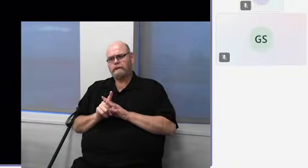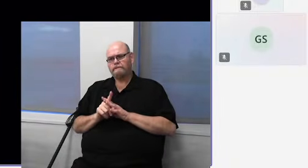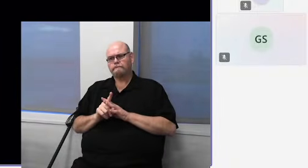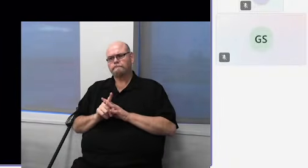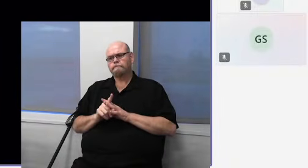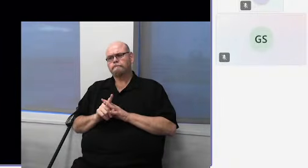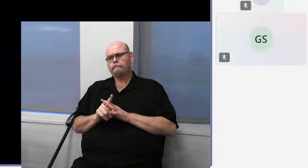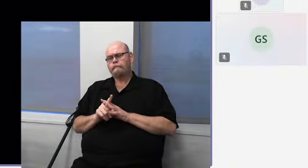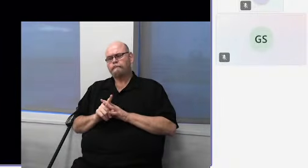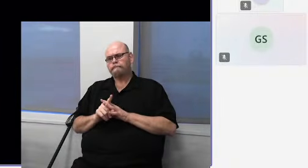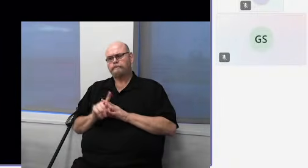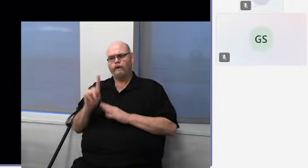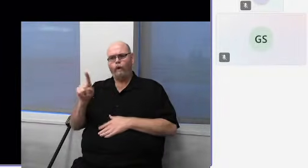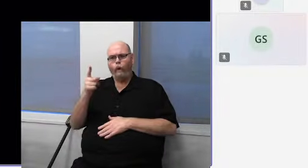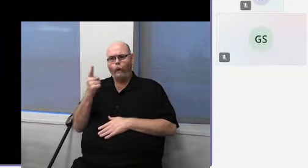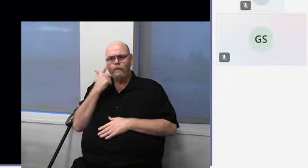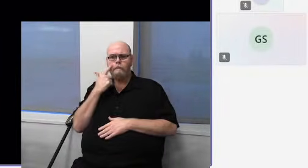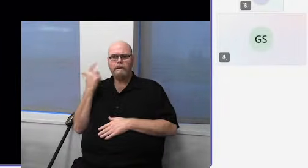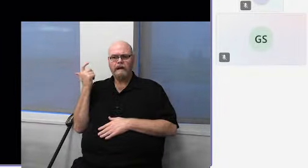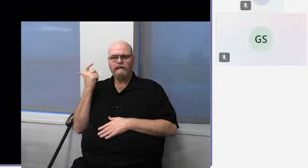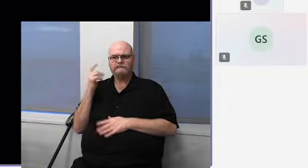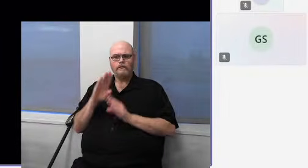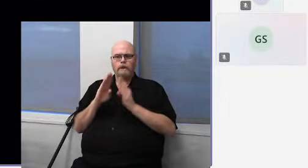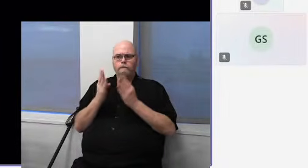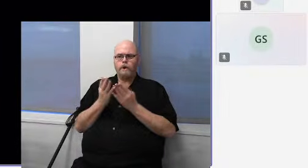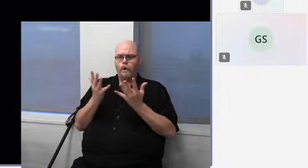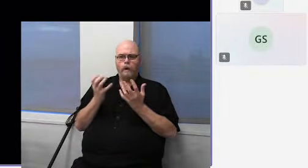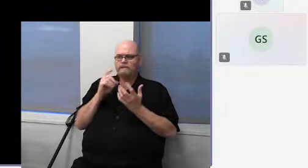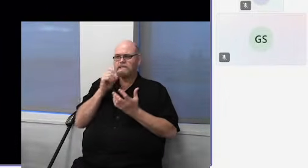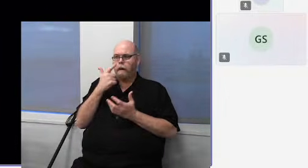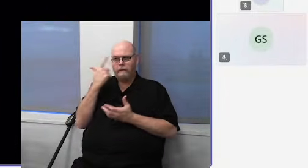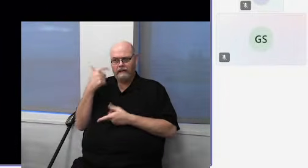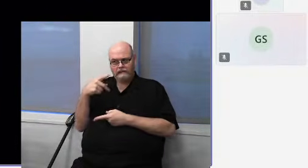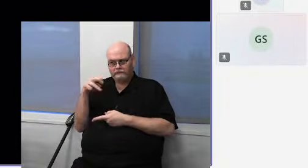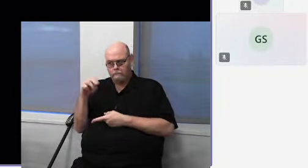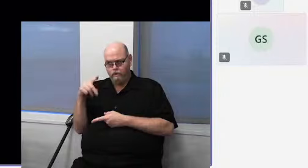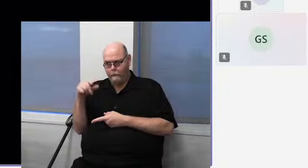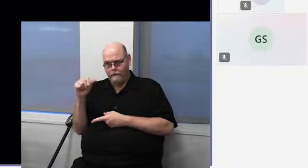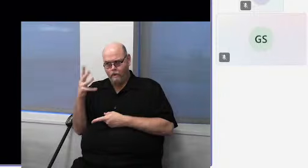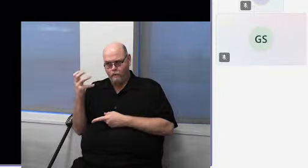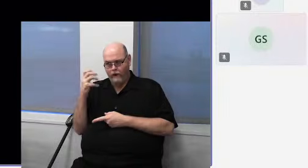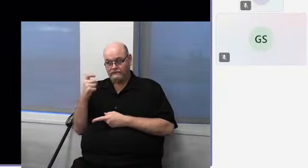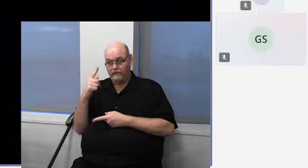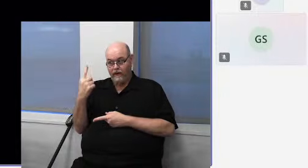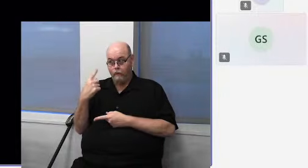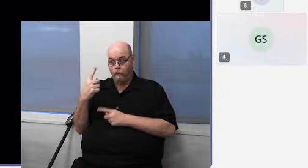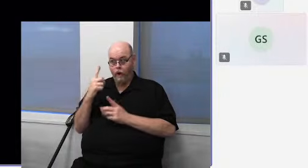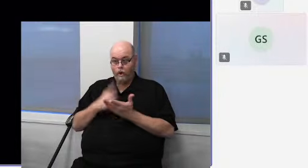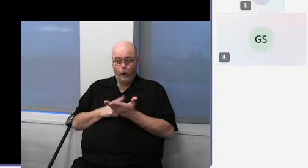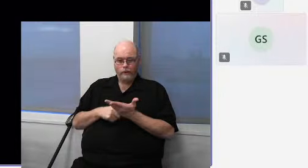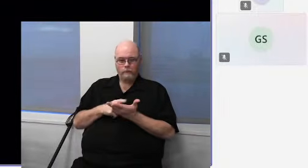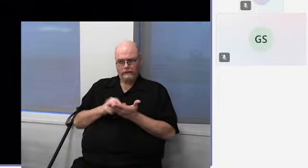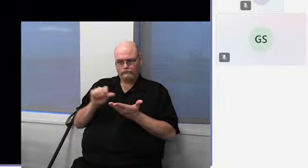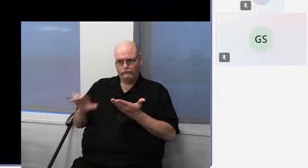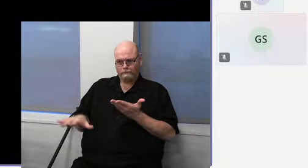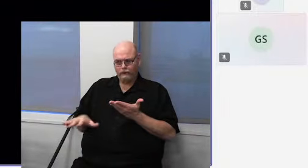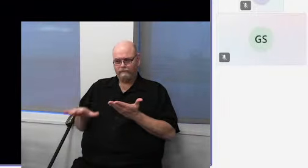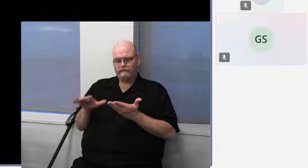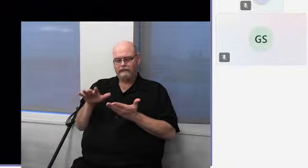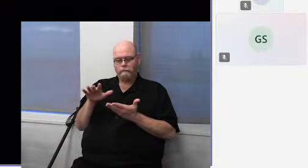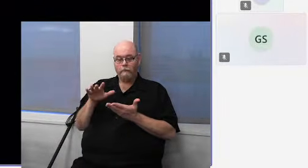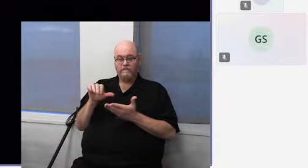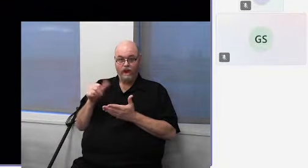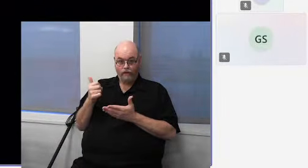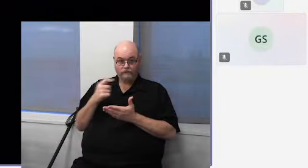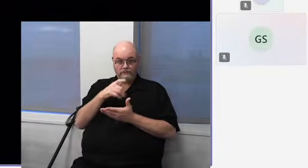person were to appear, it would be only because the Bureau wanted it, not because PREPA wanted it. So that one argument of yours probably drops